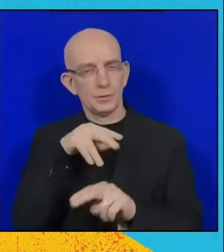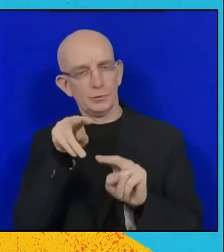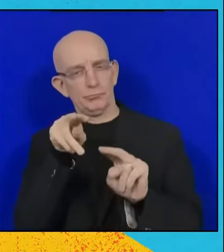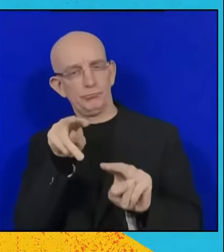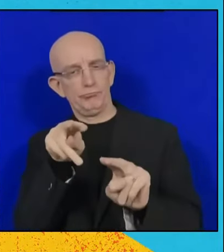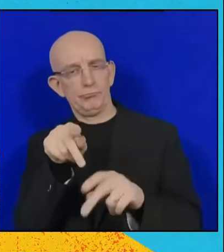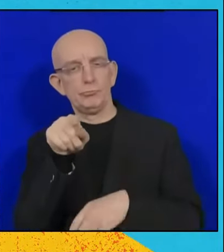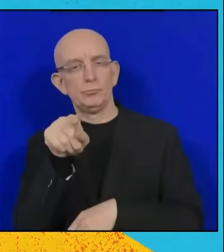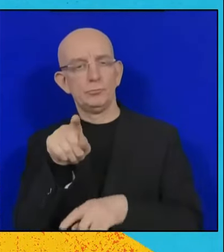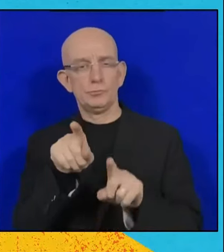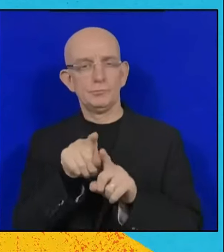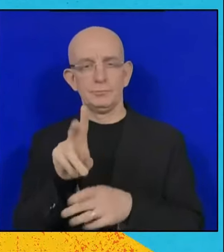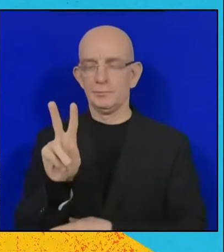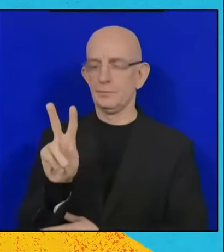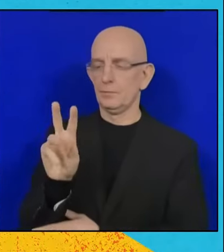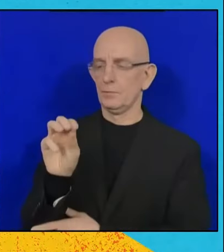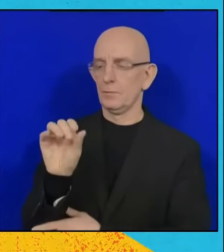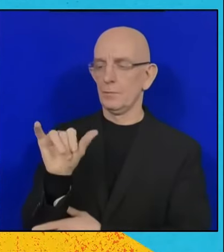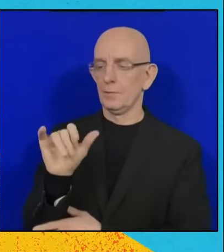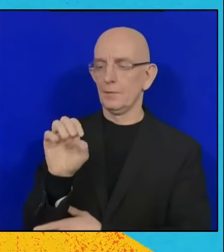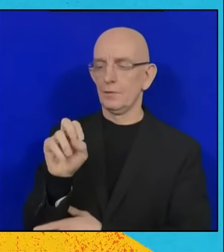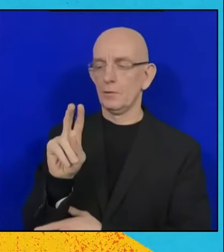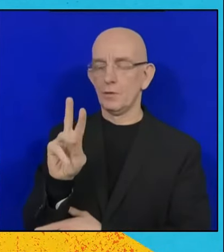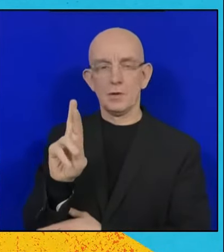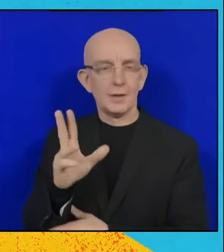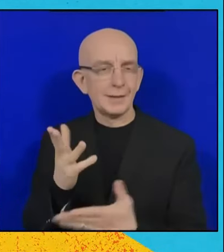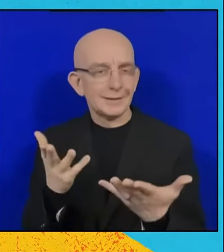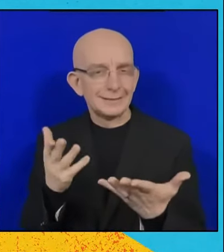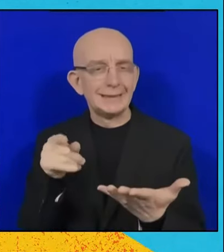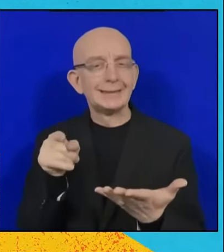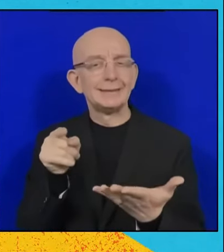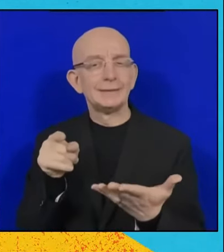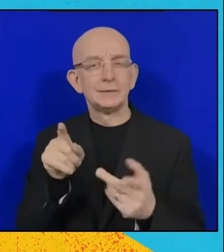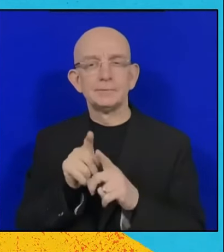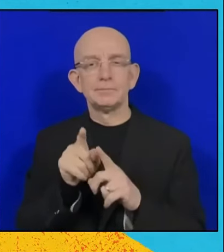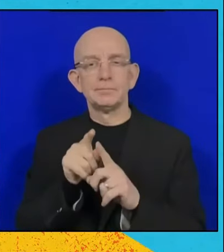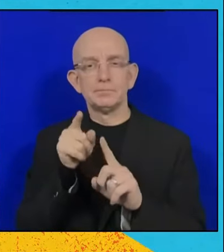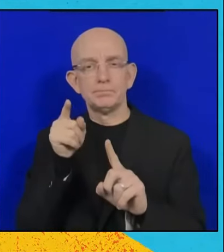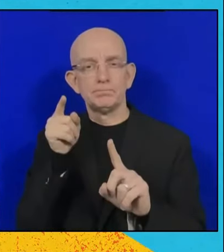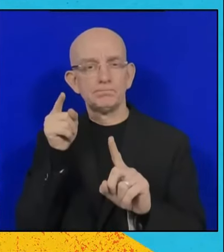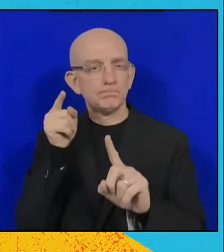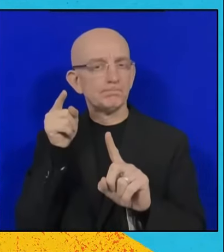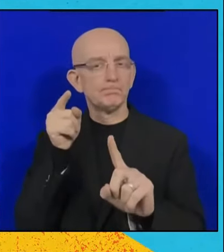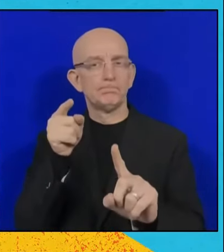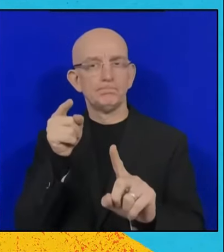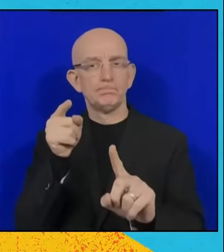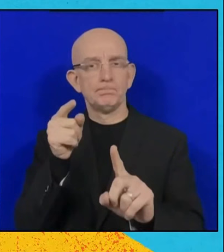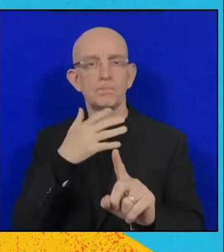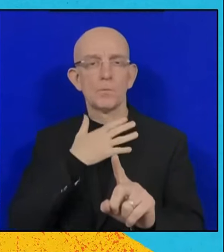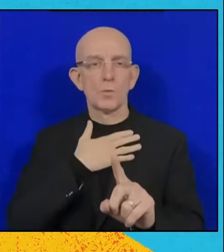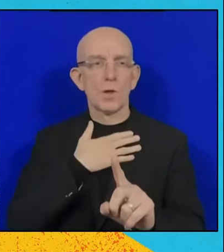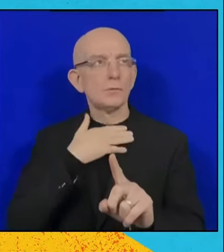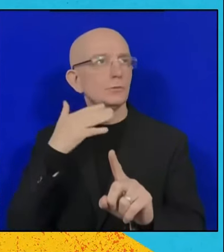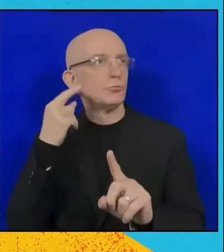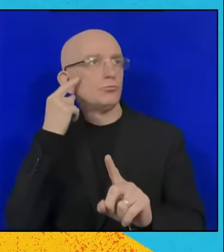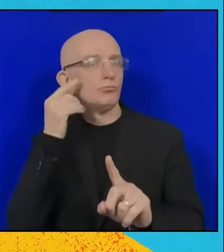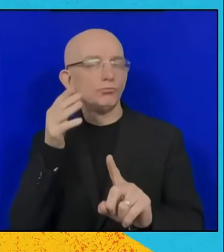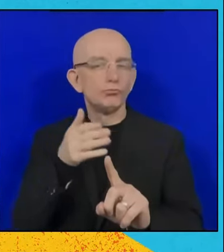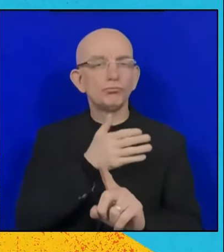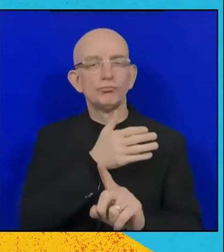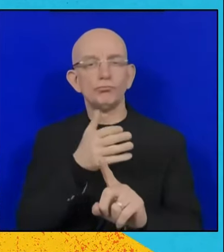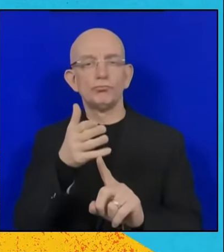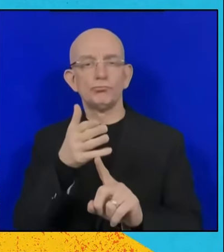overcome by complex interlinked crises that have been supercharged by the